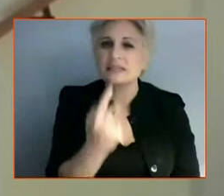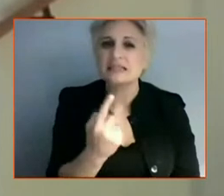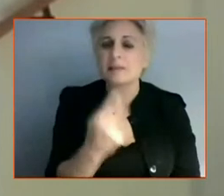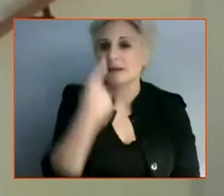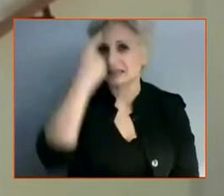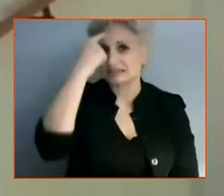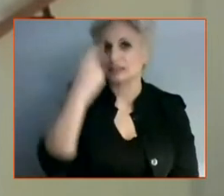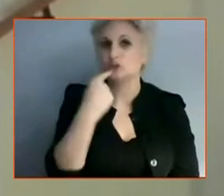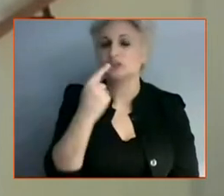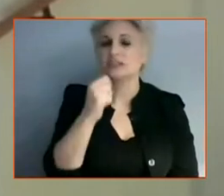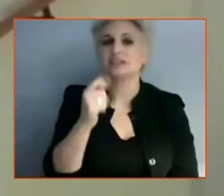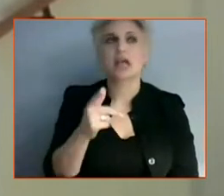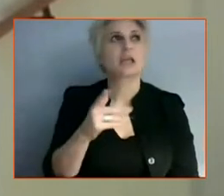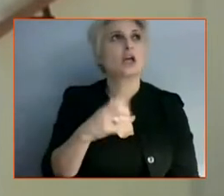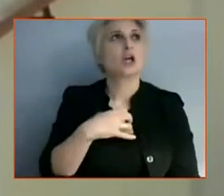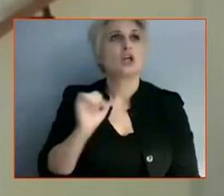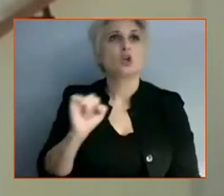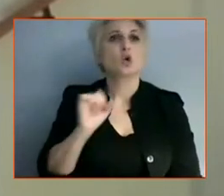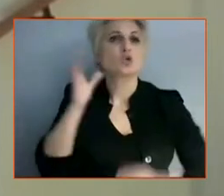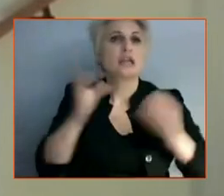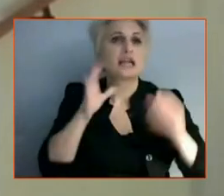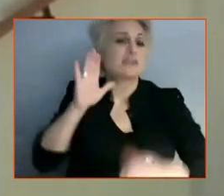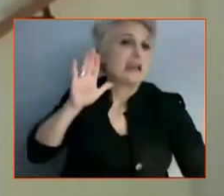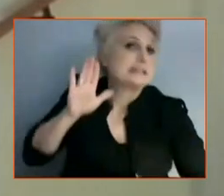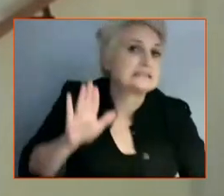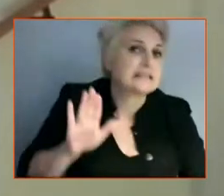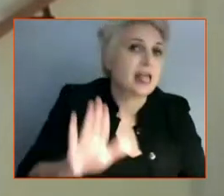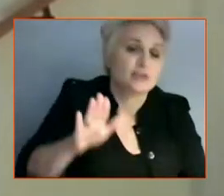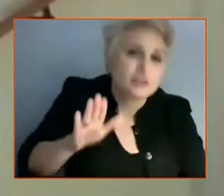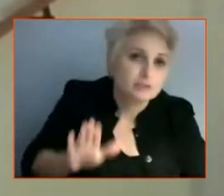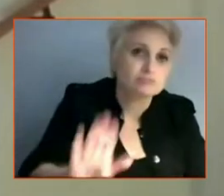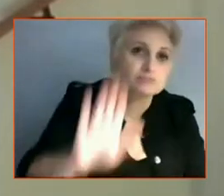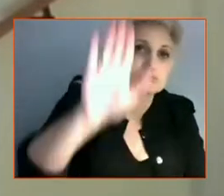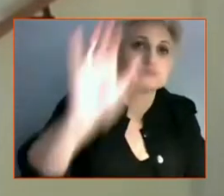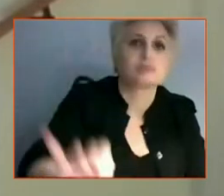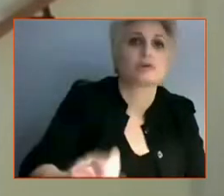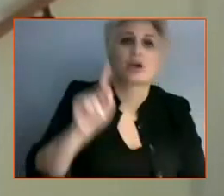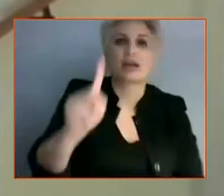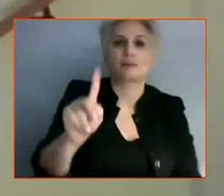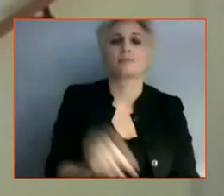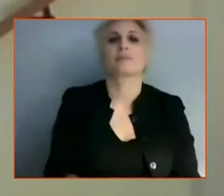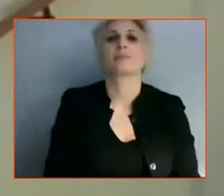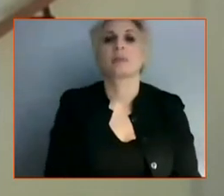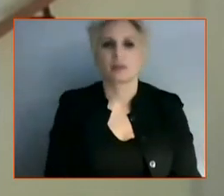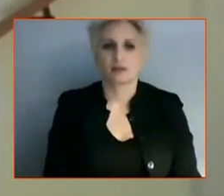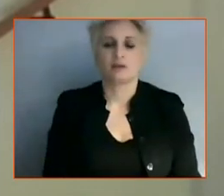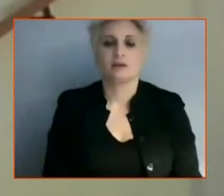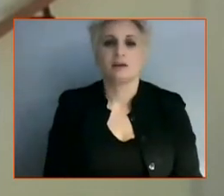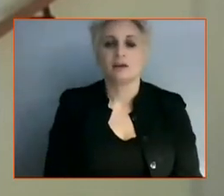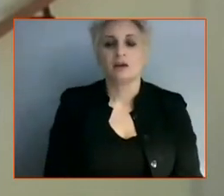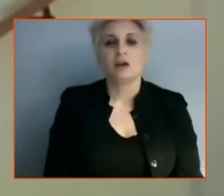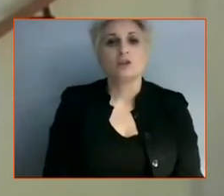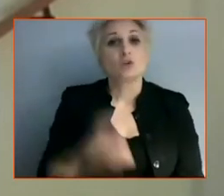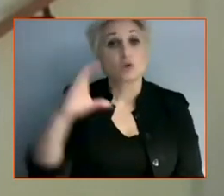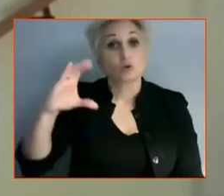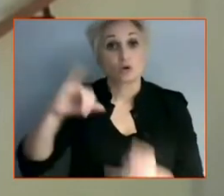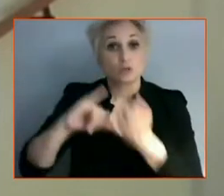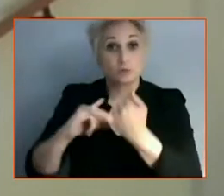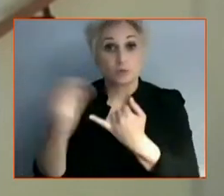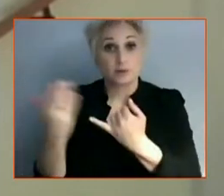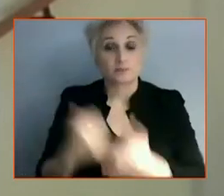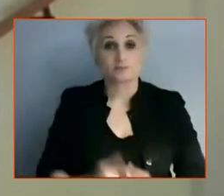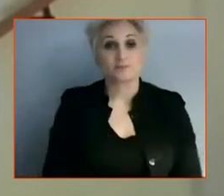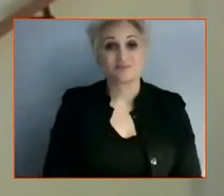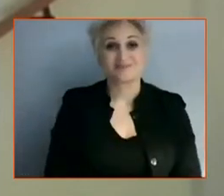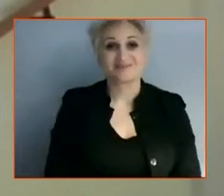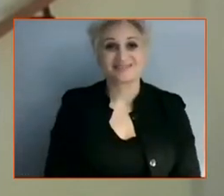accelerator suggestion that you were making. Yeah, cool. Okay, so Chlöe Swarbrick, I'll ask you the